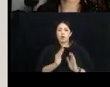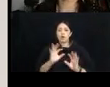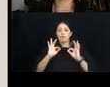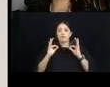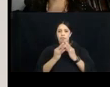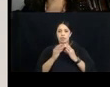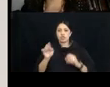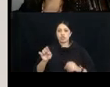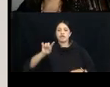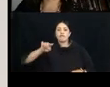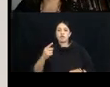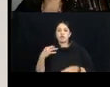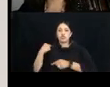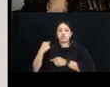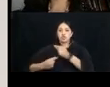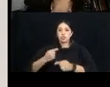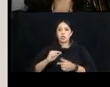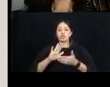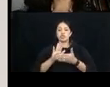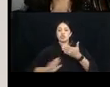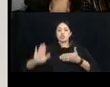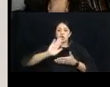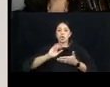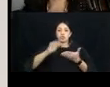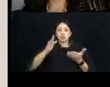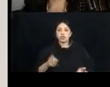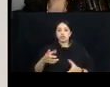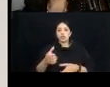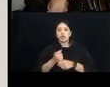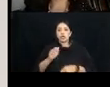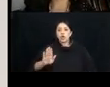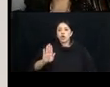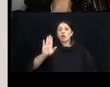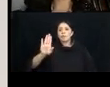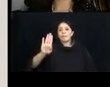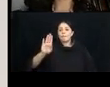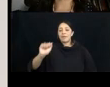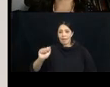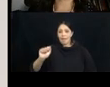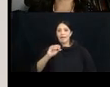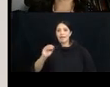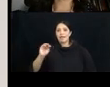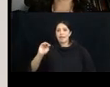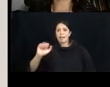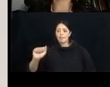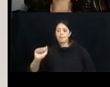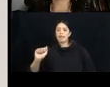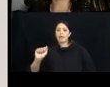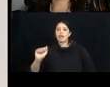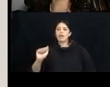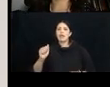earned a BA in history from Eastern Washington University and a master's degree in Mexican-American studies